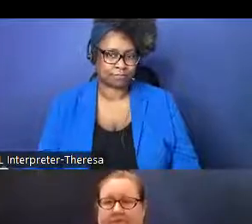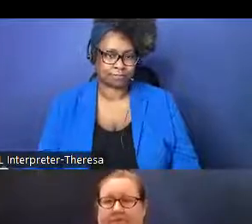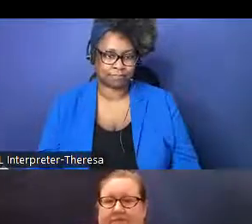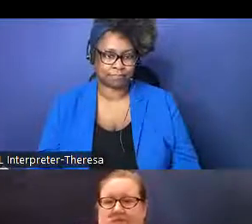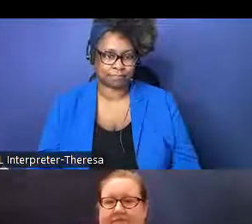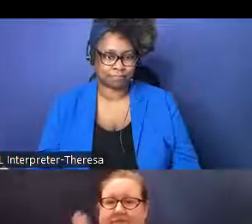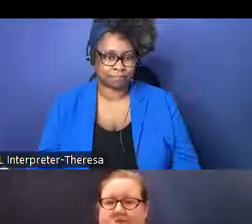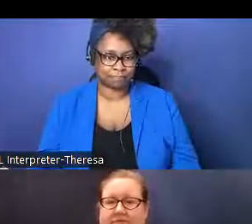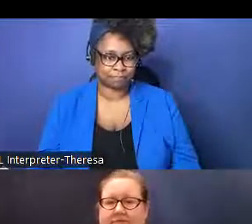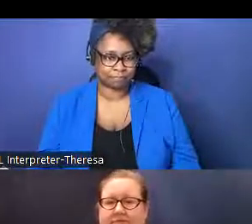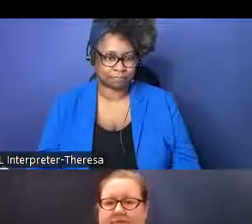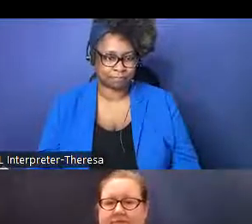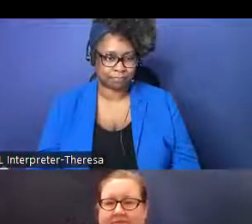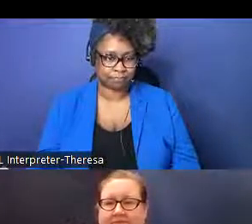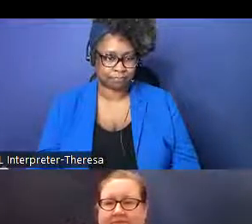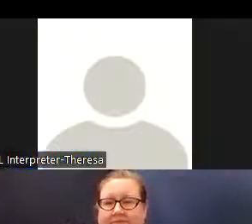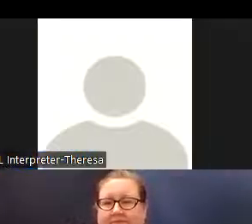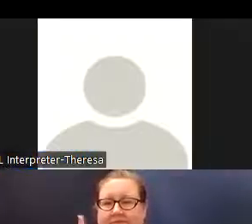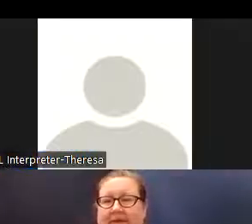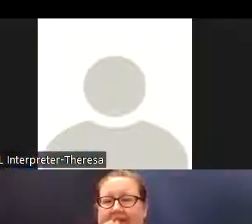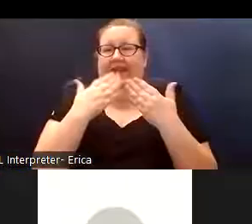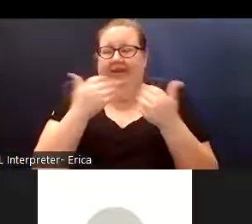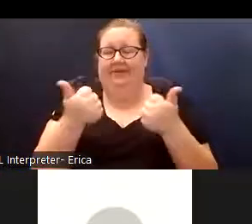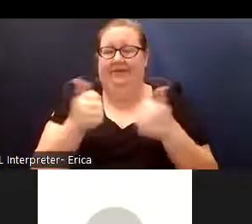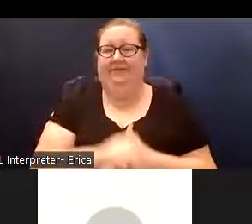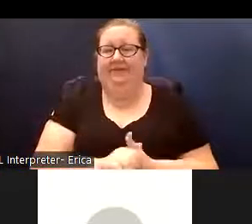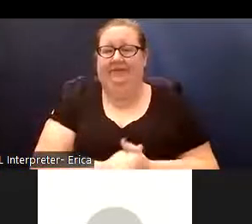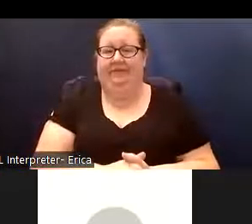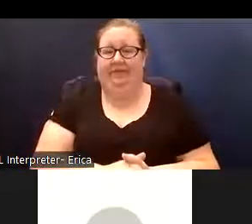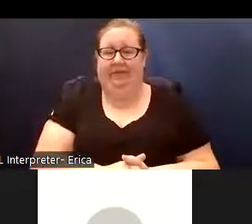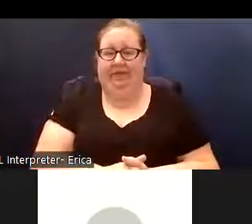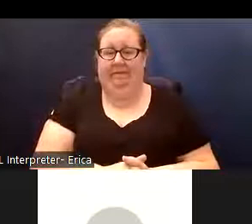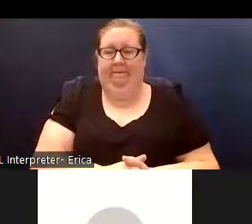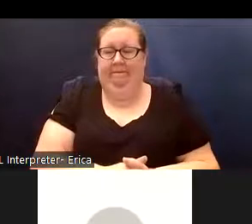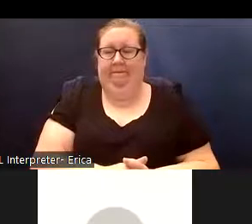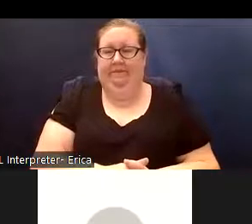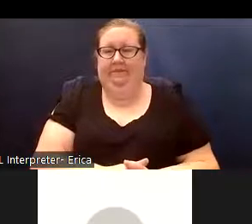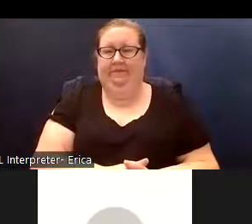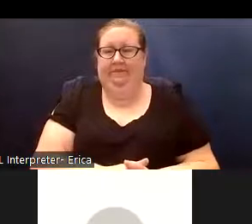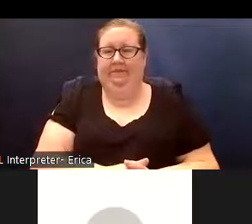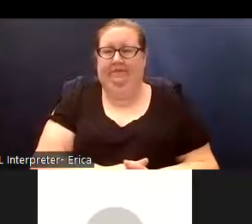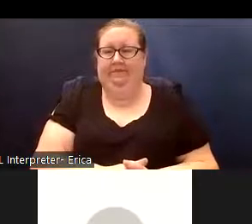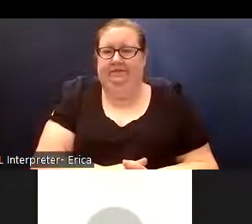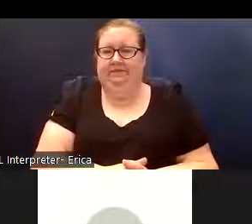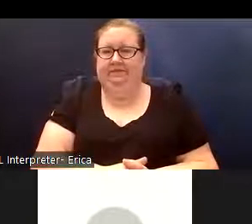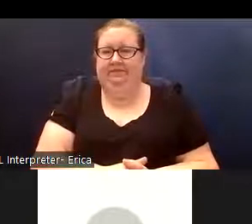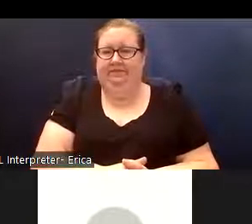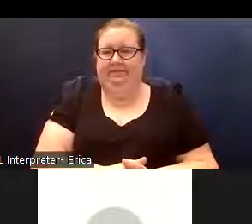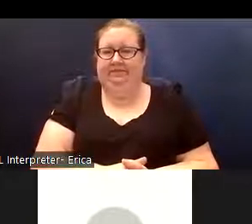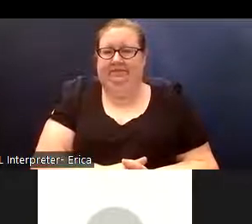Should be good, thanks. All right. Pace yourself. Sorry.